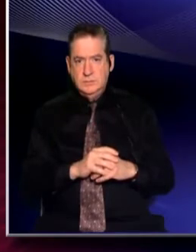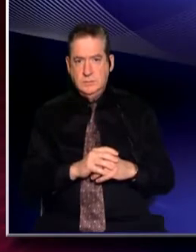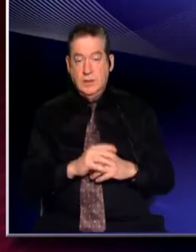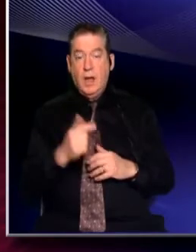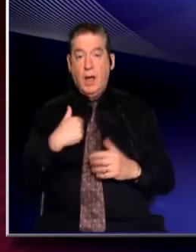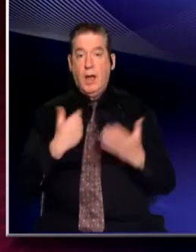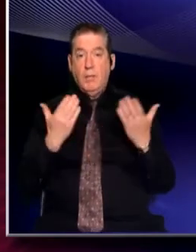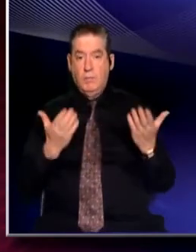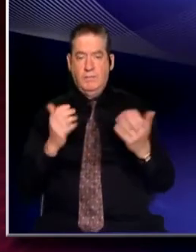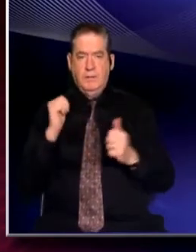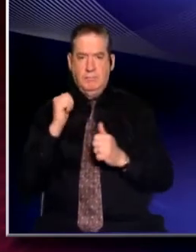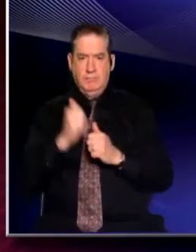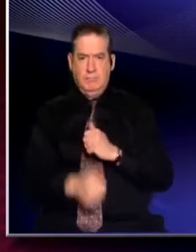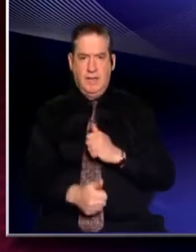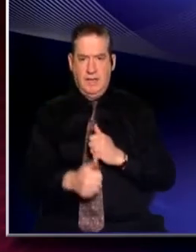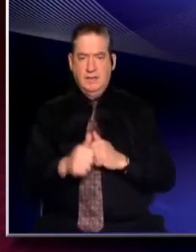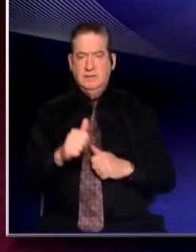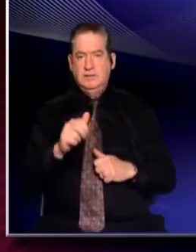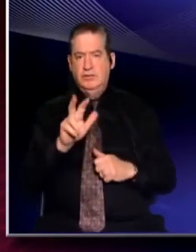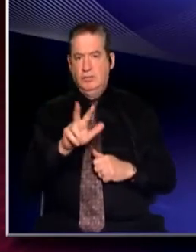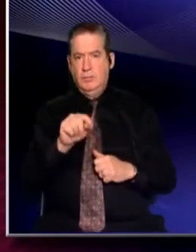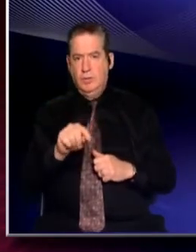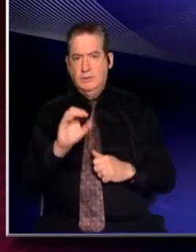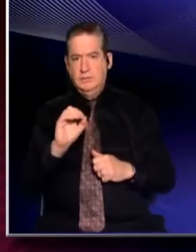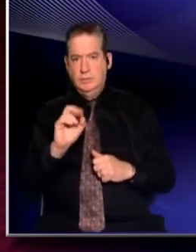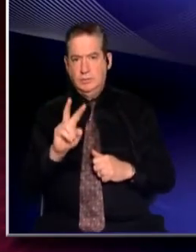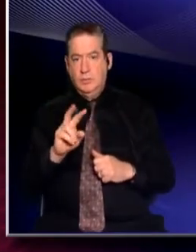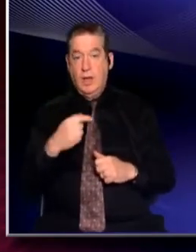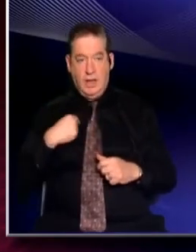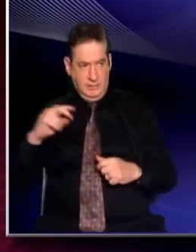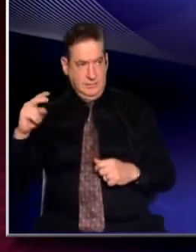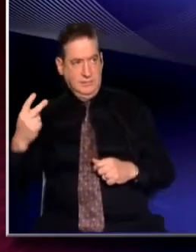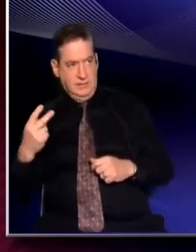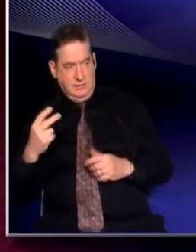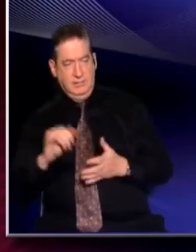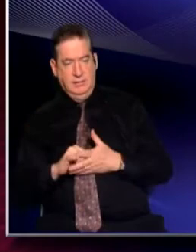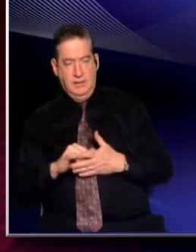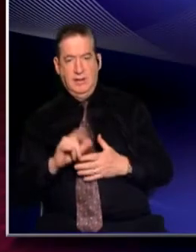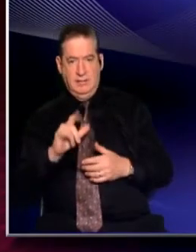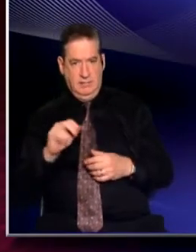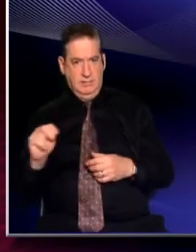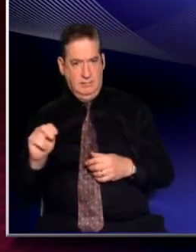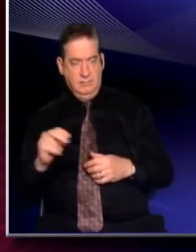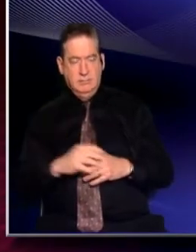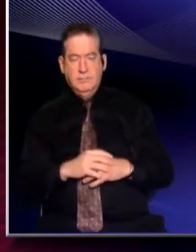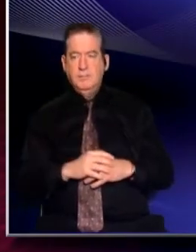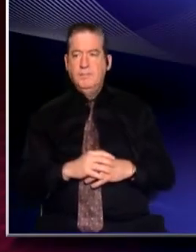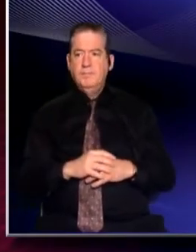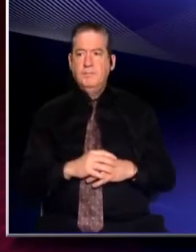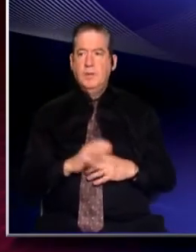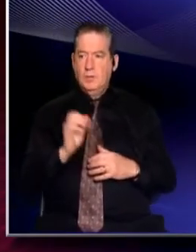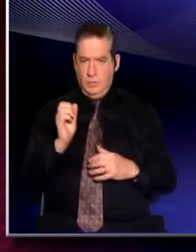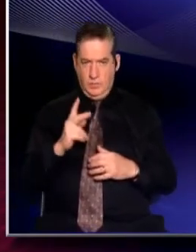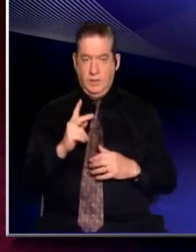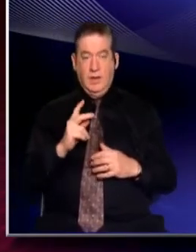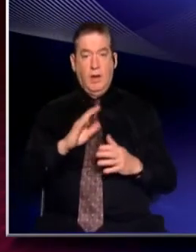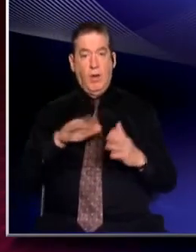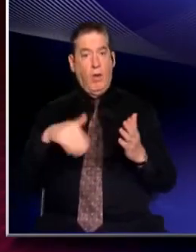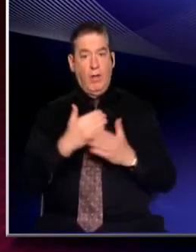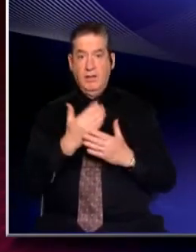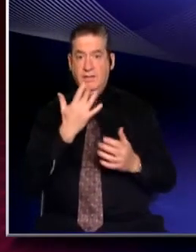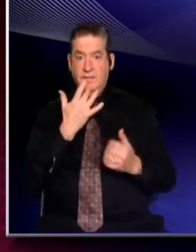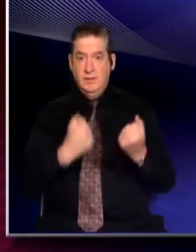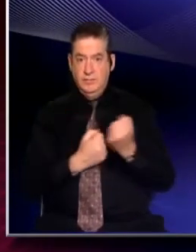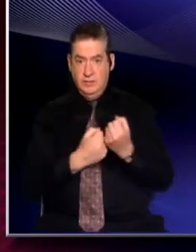I move we pass 3.02. I second that. Lynn? Okay. All in favor,